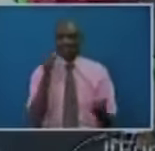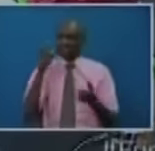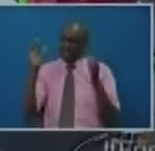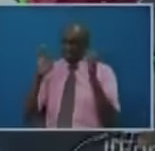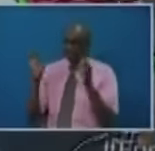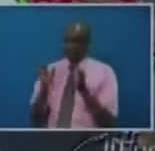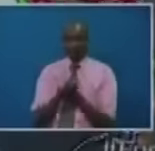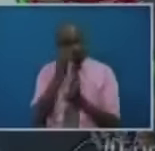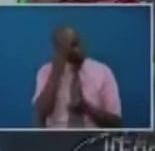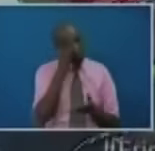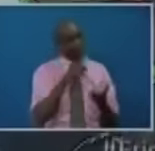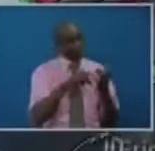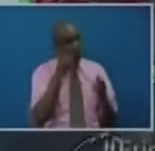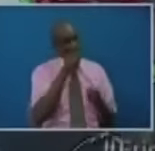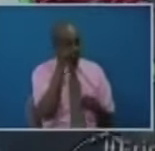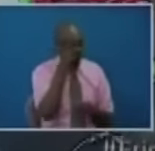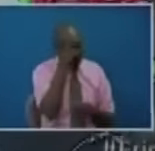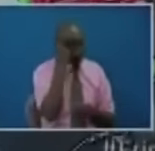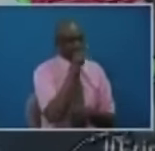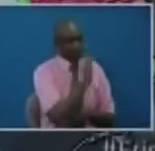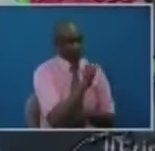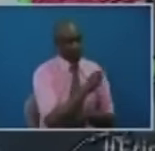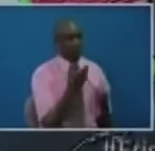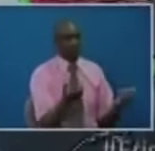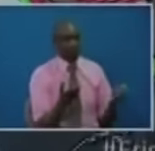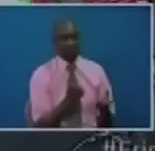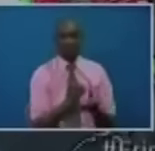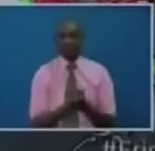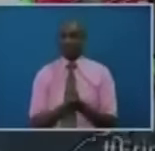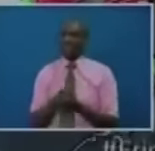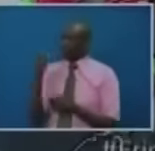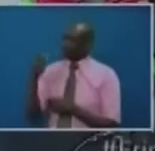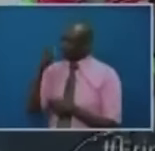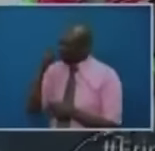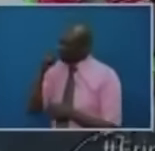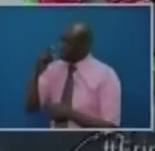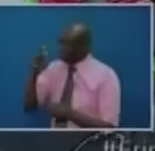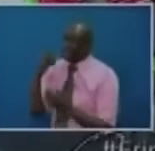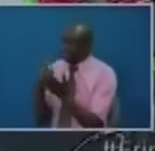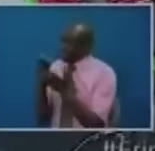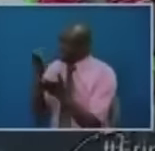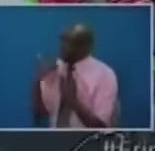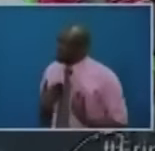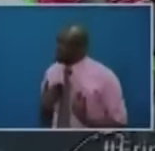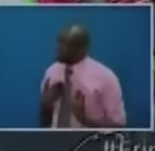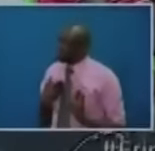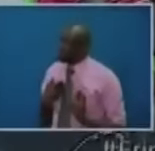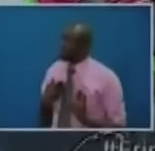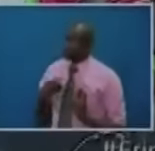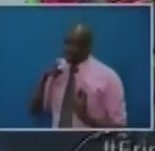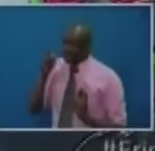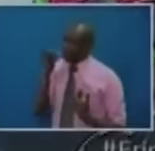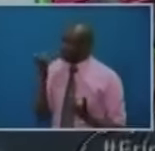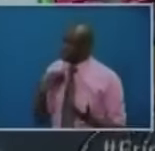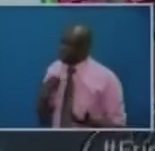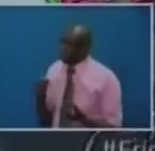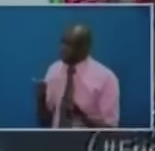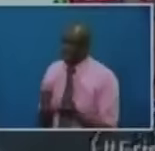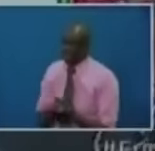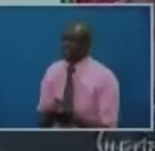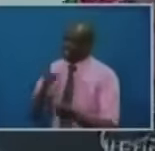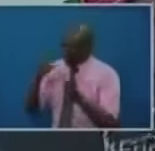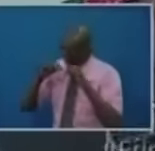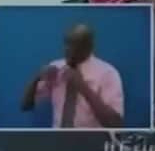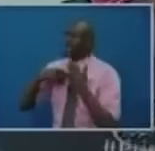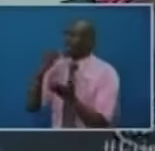My puns, you know, because of the cheese. Yeah. I mean, Jugush, the other thing about, you know, comedy, does it have money? I mean, you do this thing. Oh, my God, Let's talk to